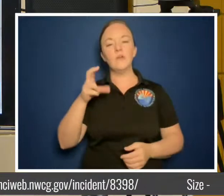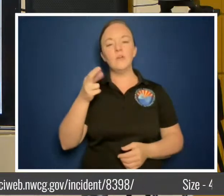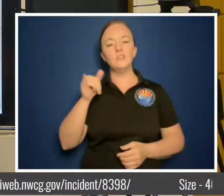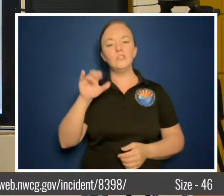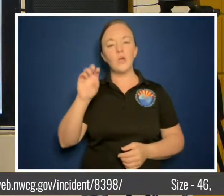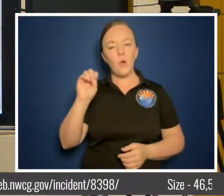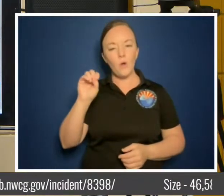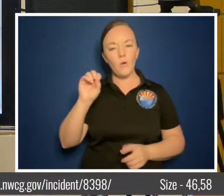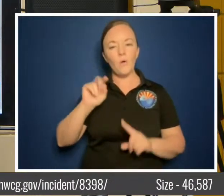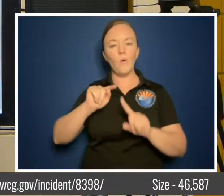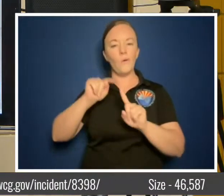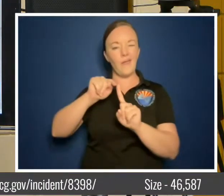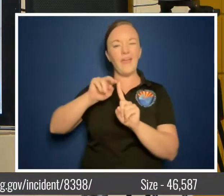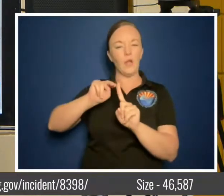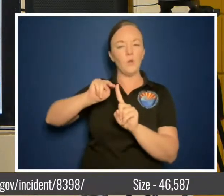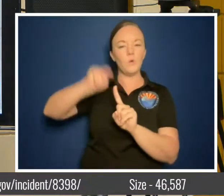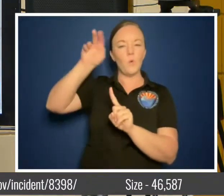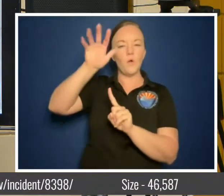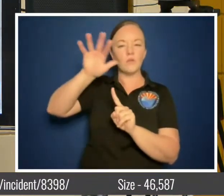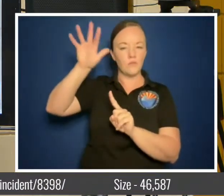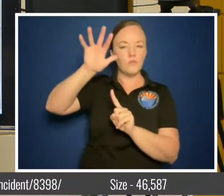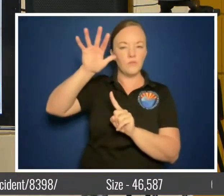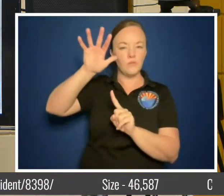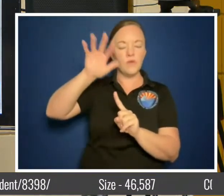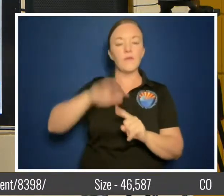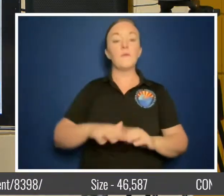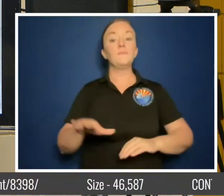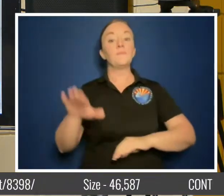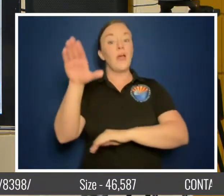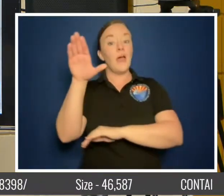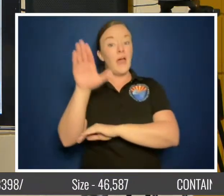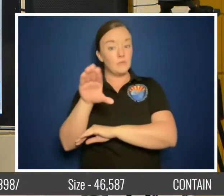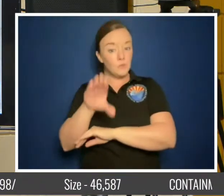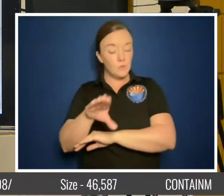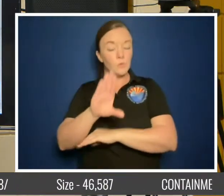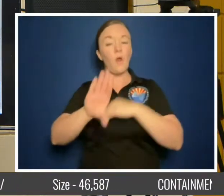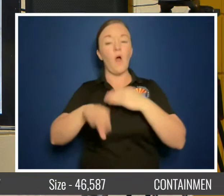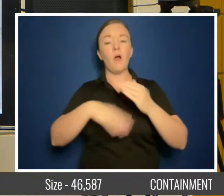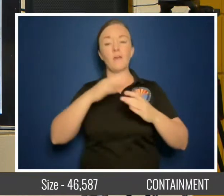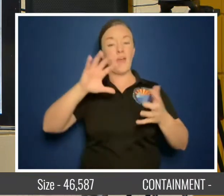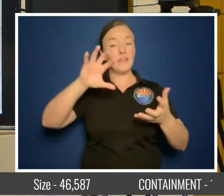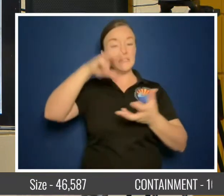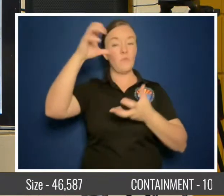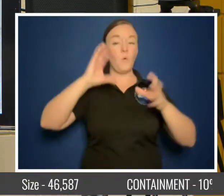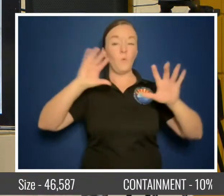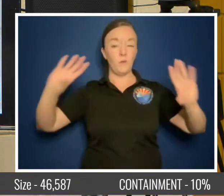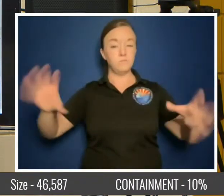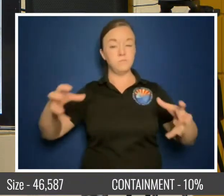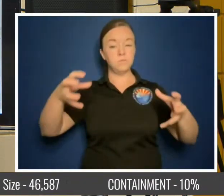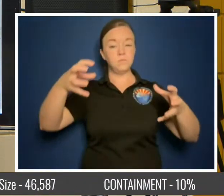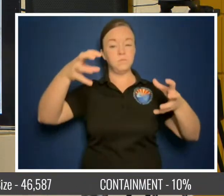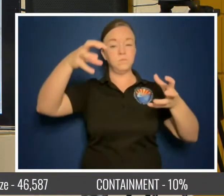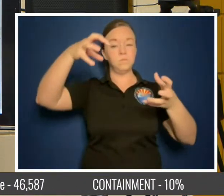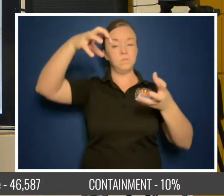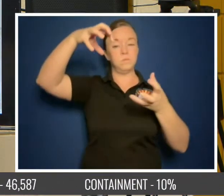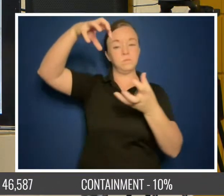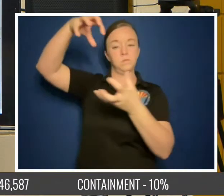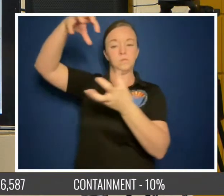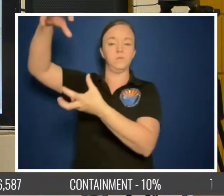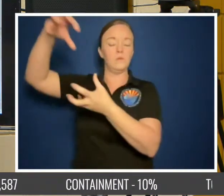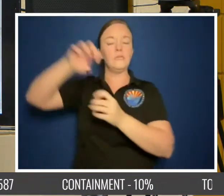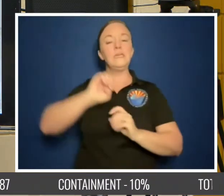in the afternoon, the wind's going to organize all that smoke, push it over towards the east and towards Truckee, Tahoe, and the